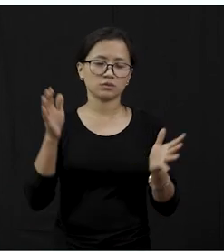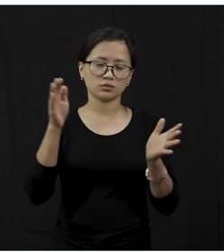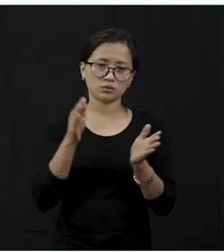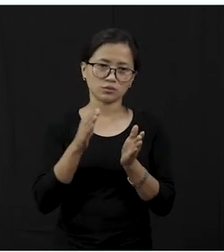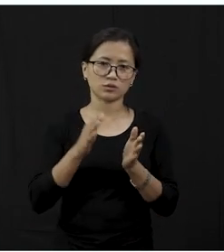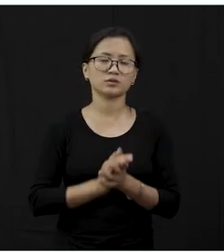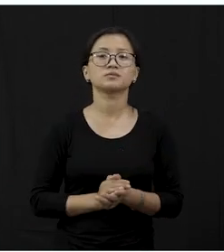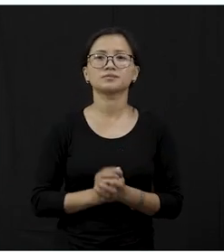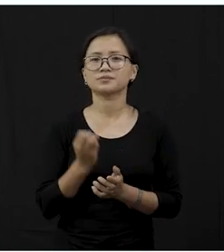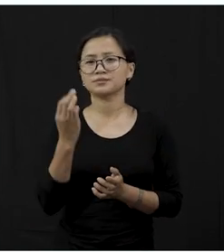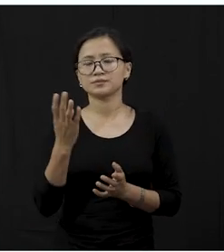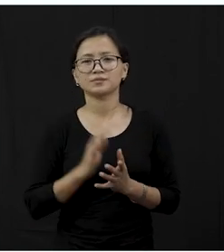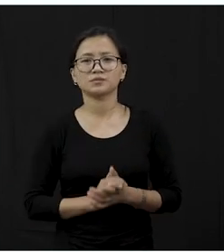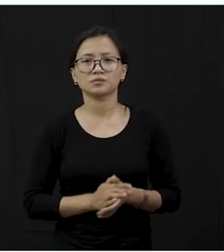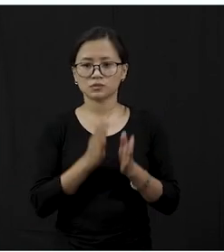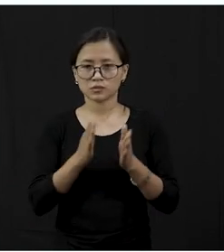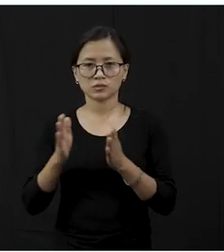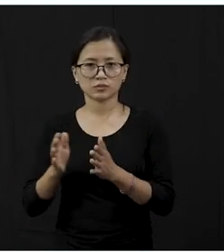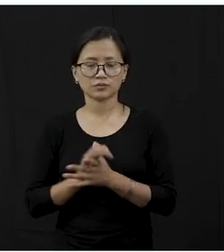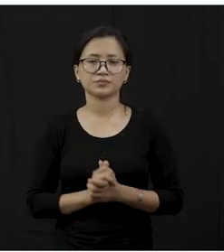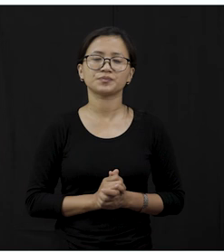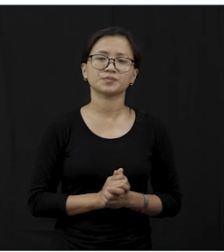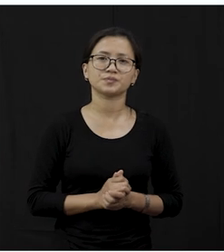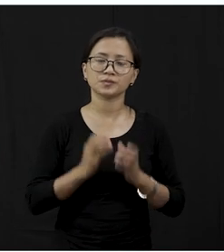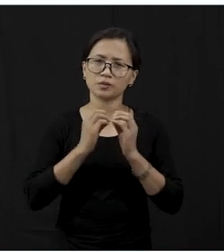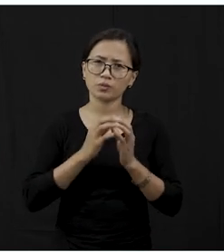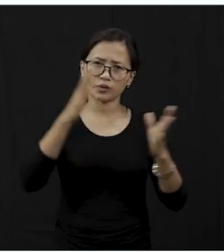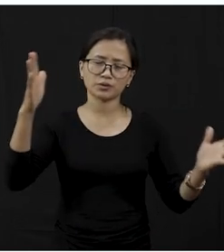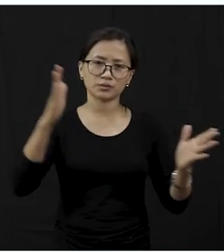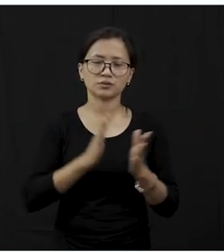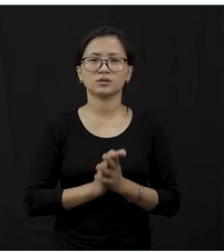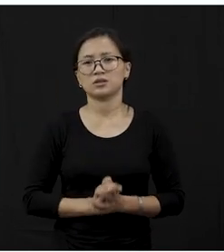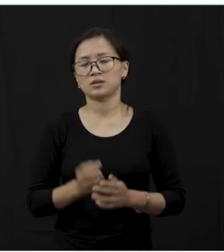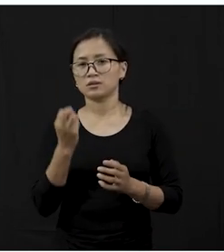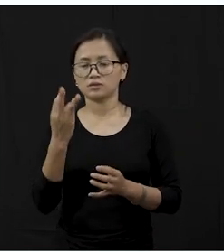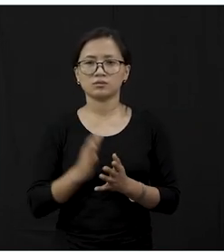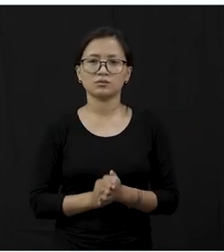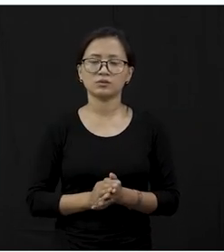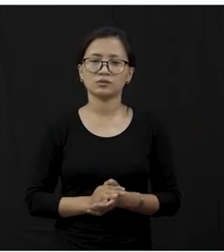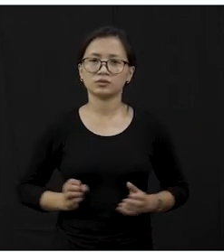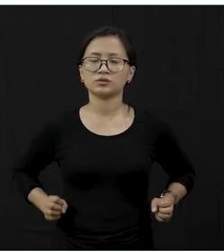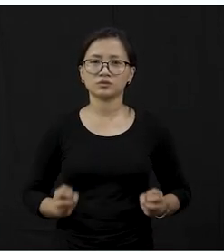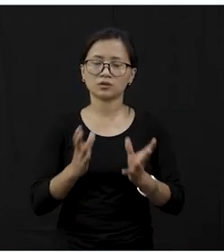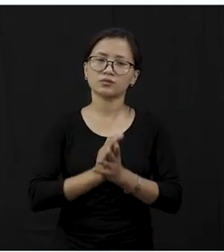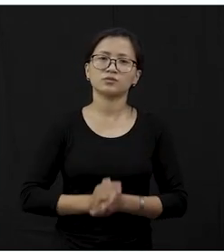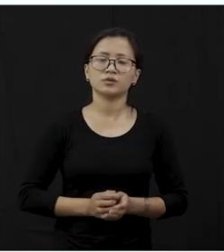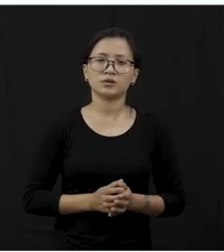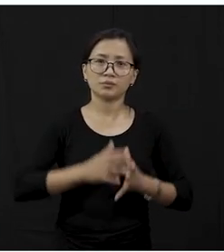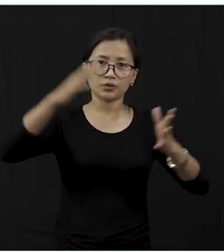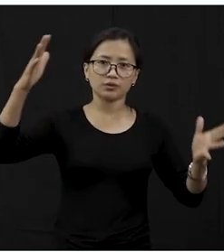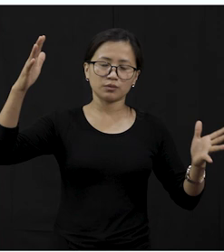smallest number. Okay, so in order to form the greatest number, you have to start from the bigger number or the greater